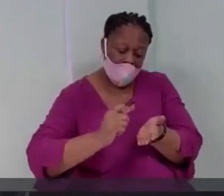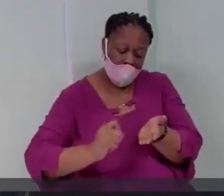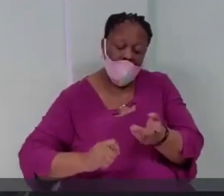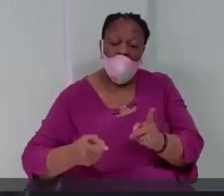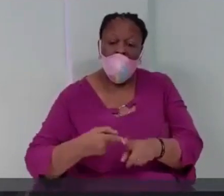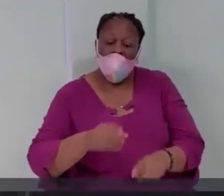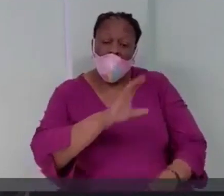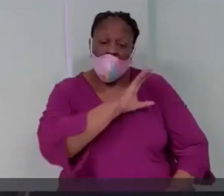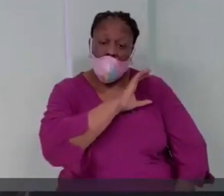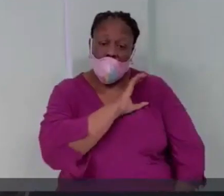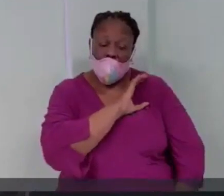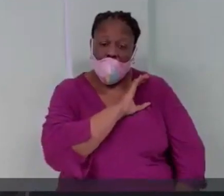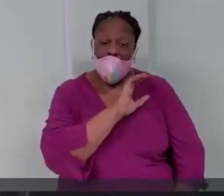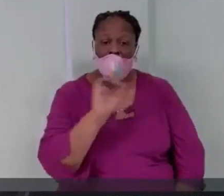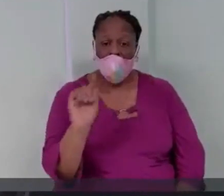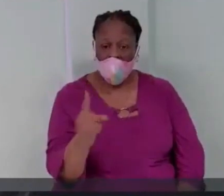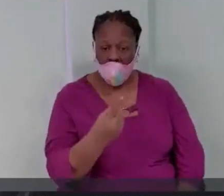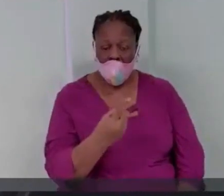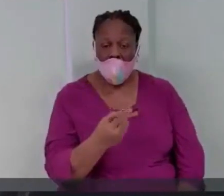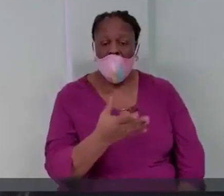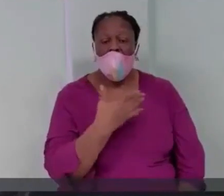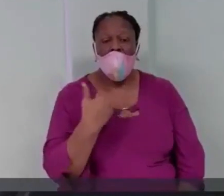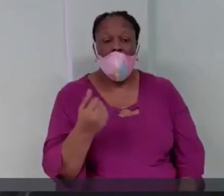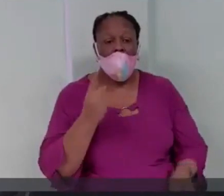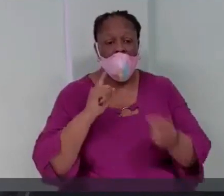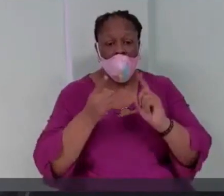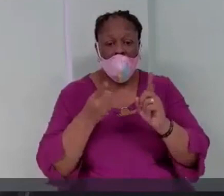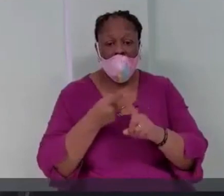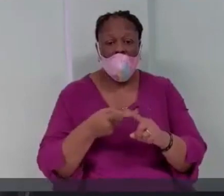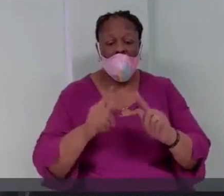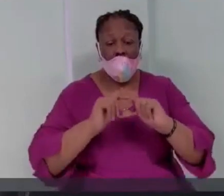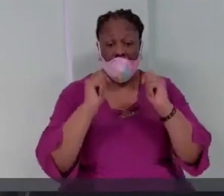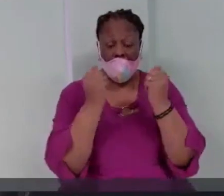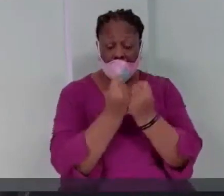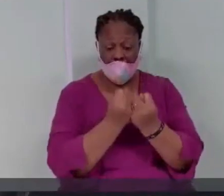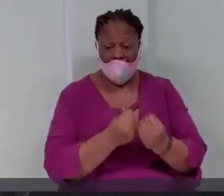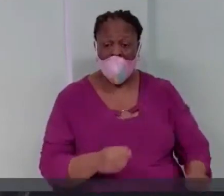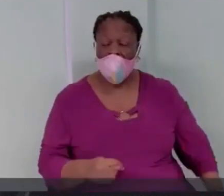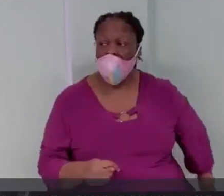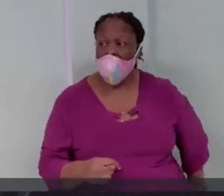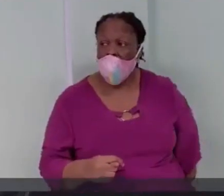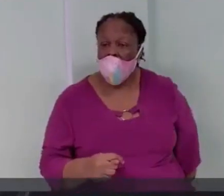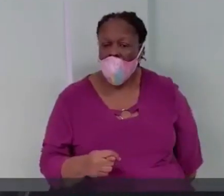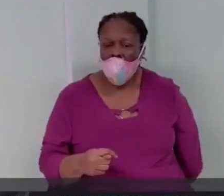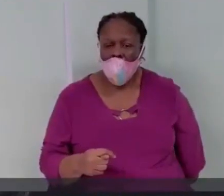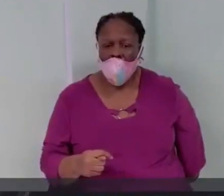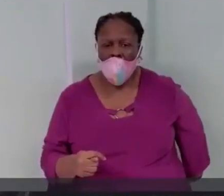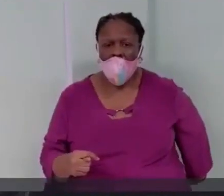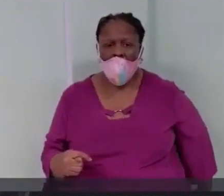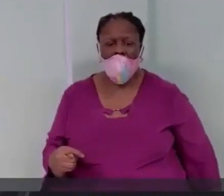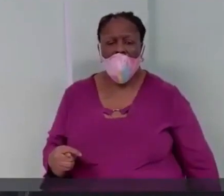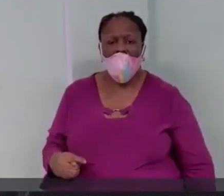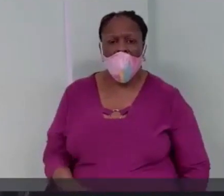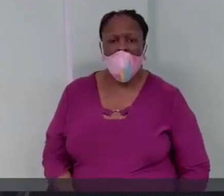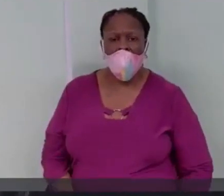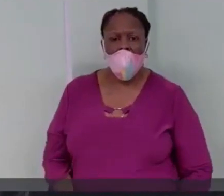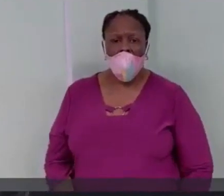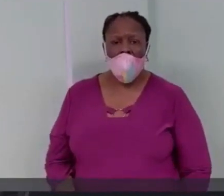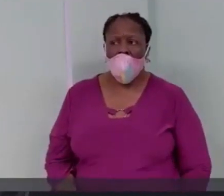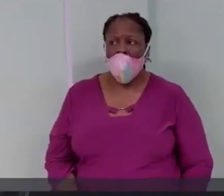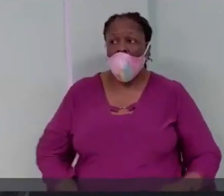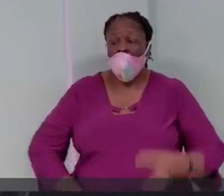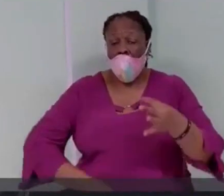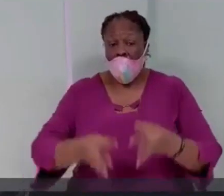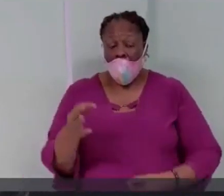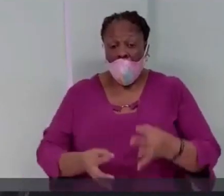in consultation with the Chief Medical Officer. Where permission is granted for any event,